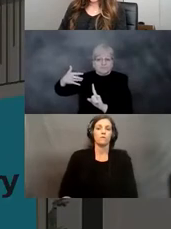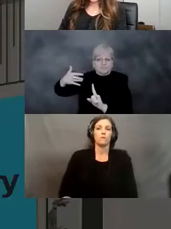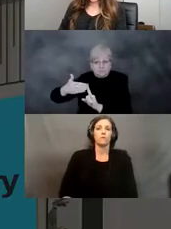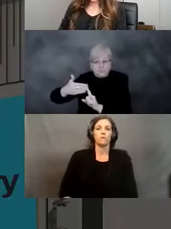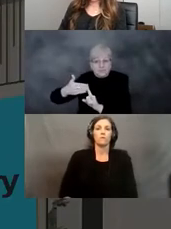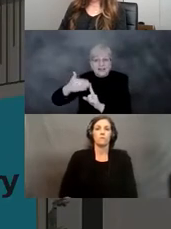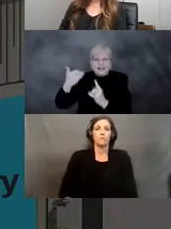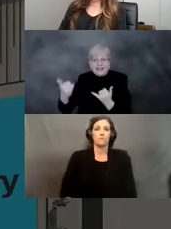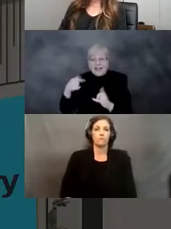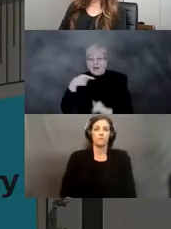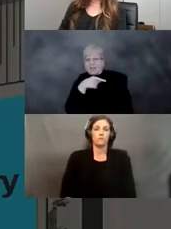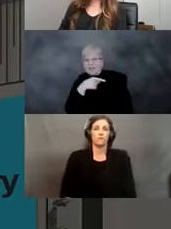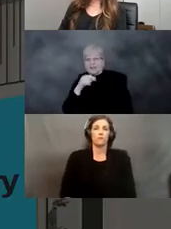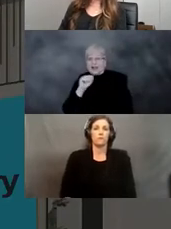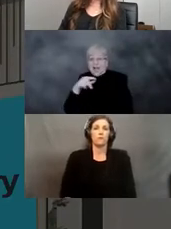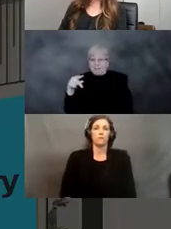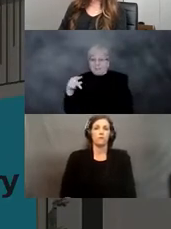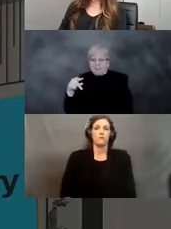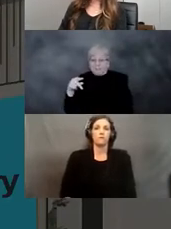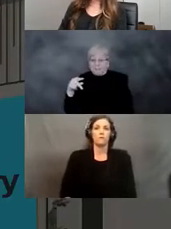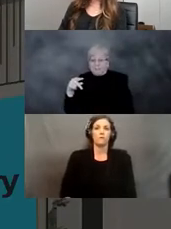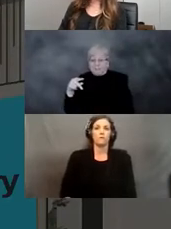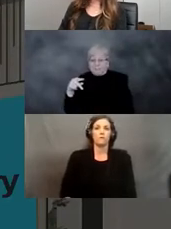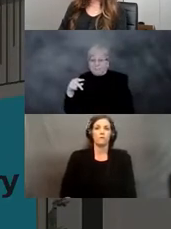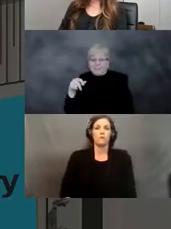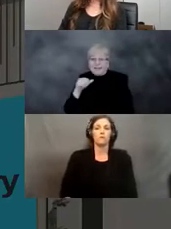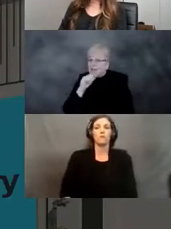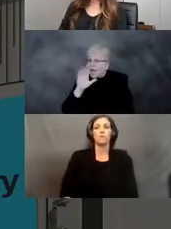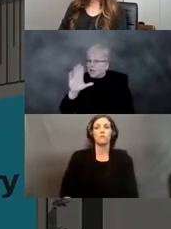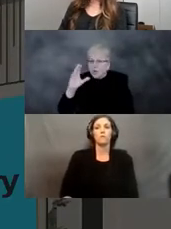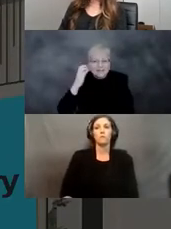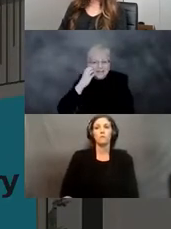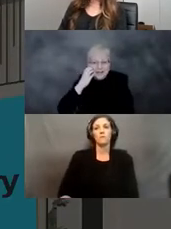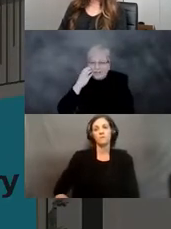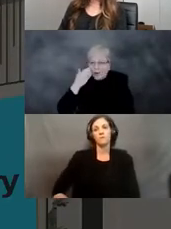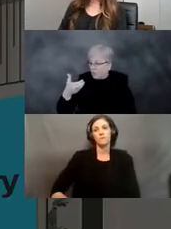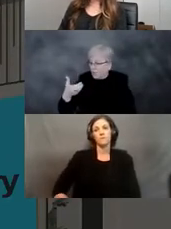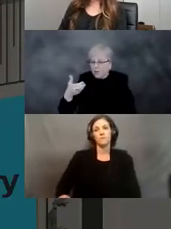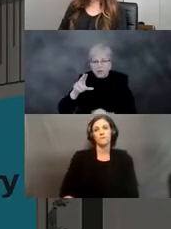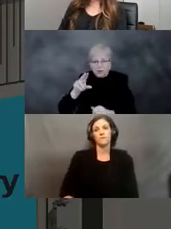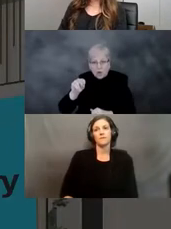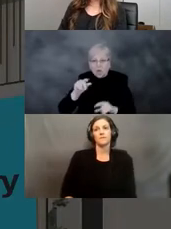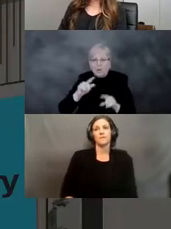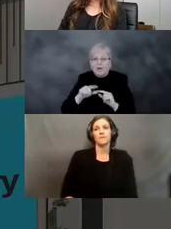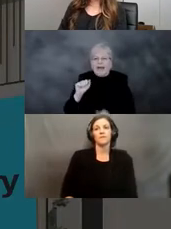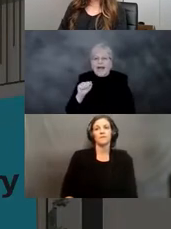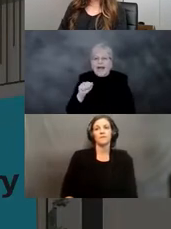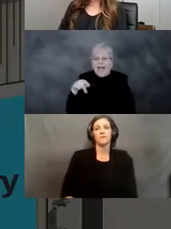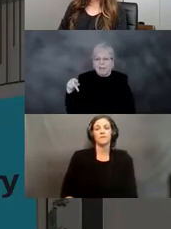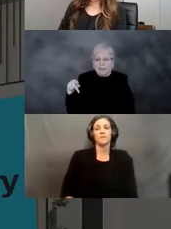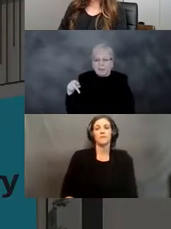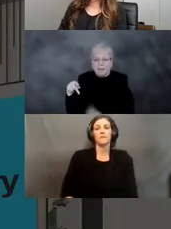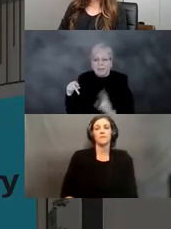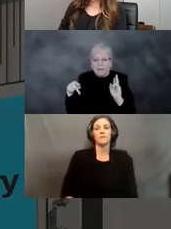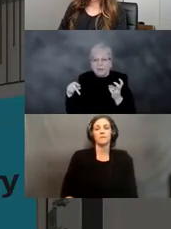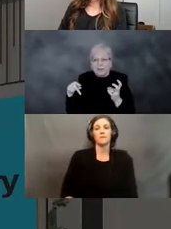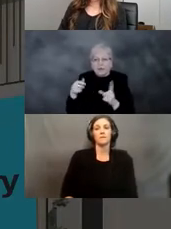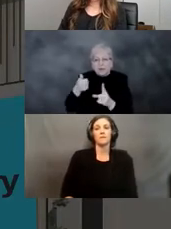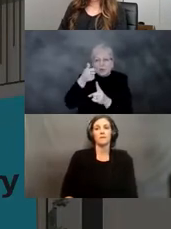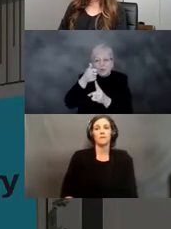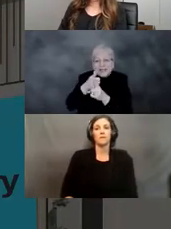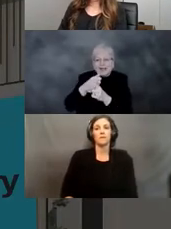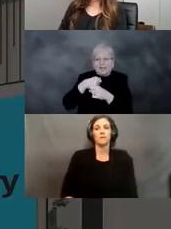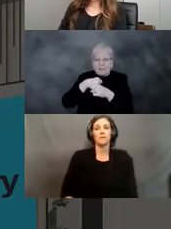app, not on your cell phone, but your app that you will be creating and